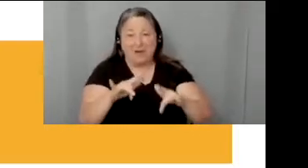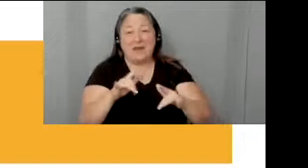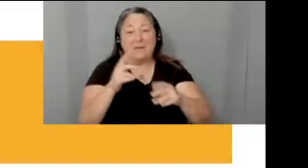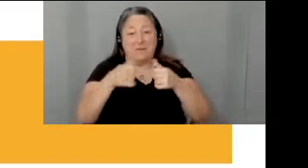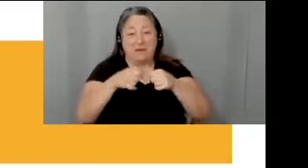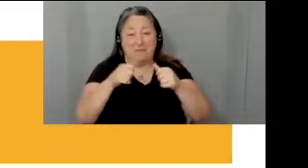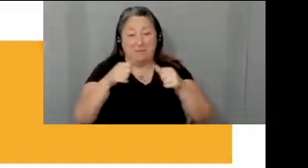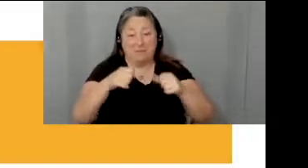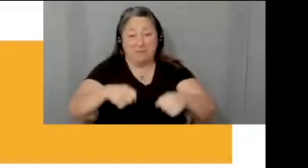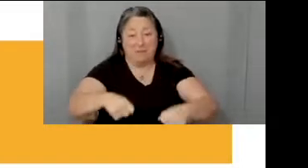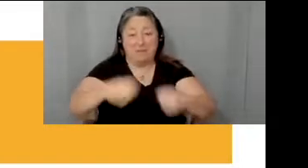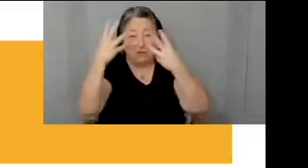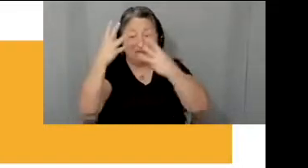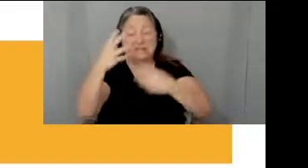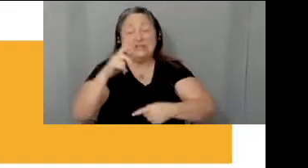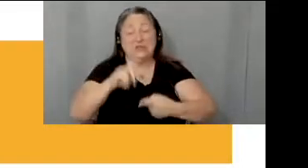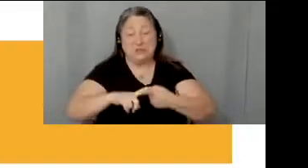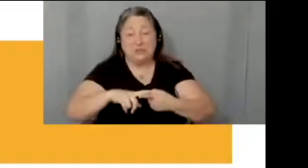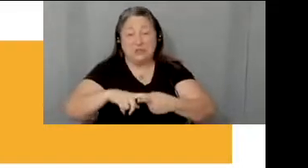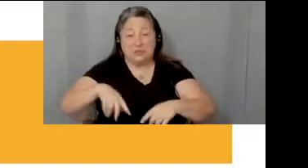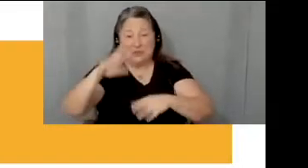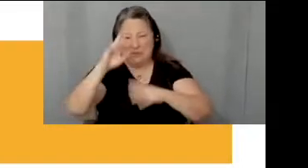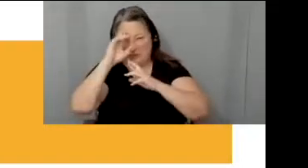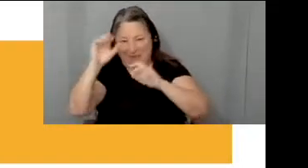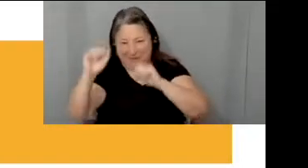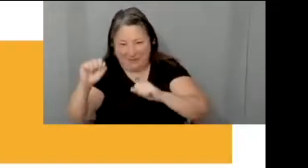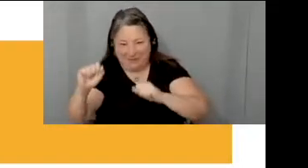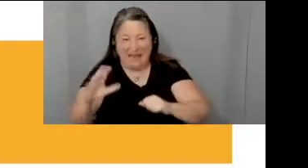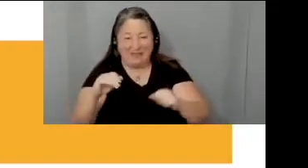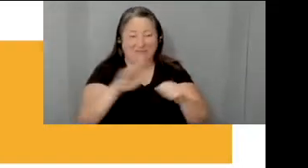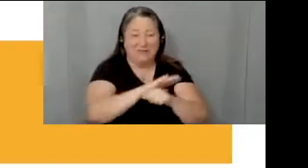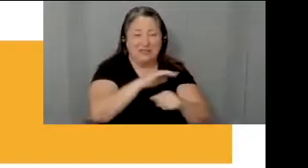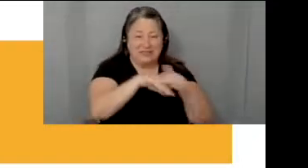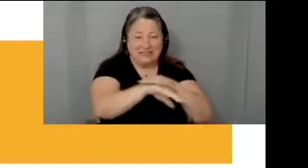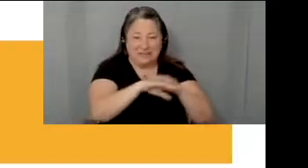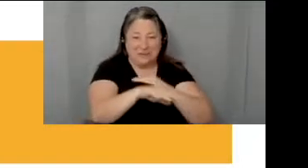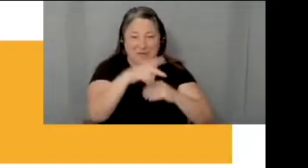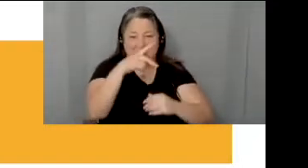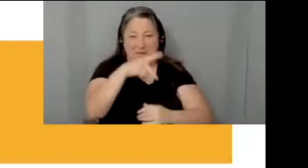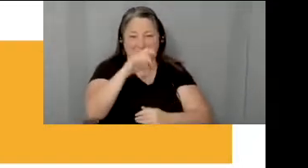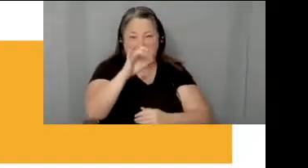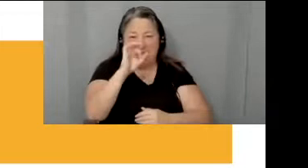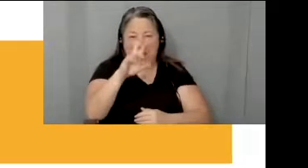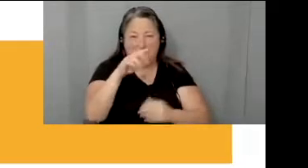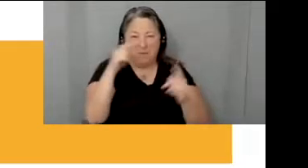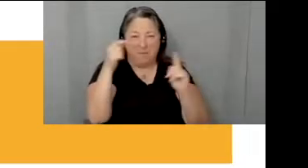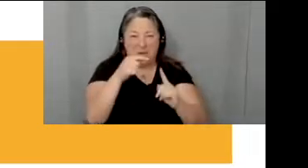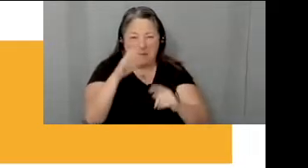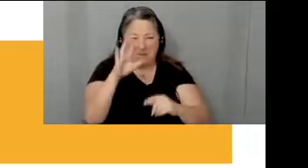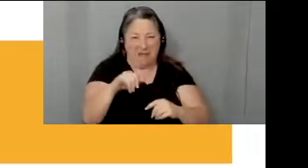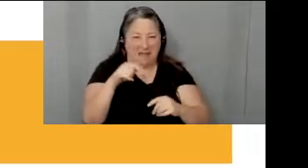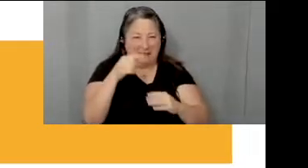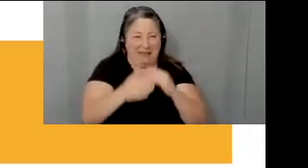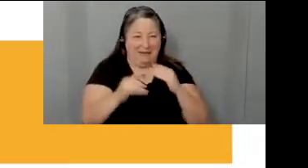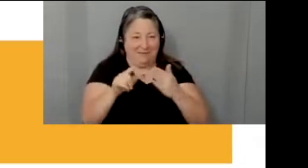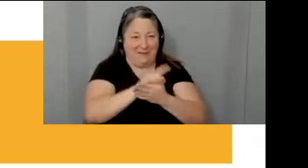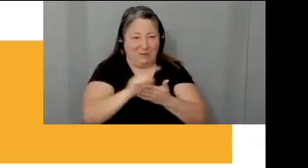the fully accessible PowerPoint by the end of this week. Next slide, please.